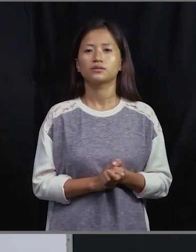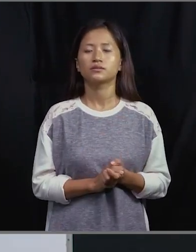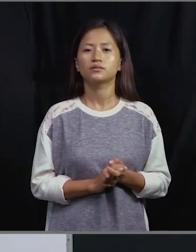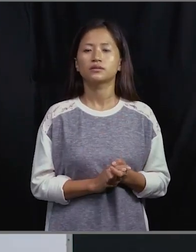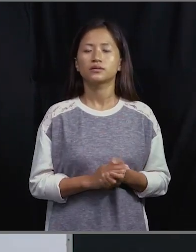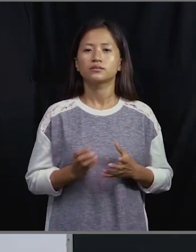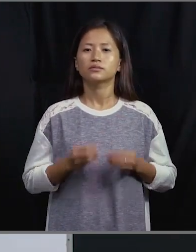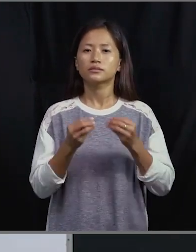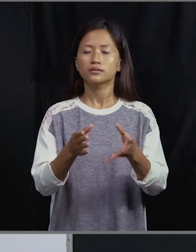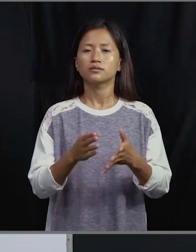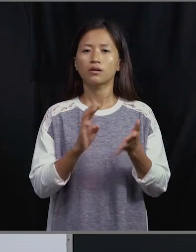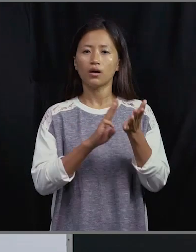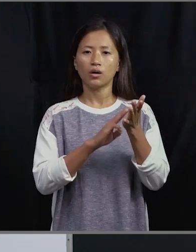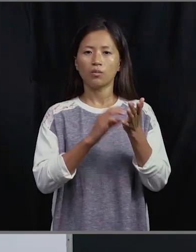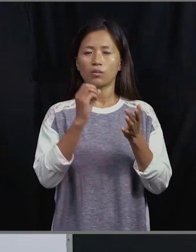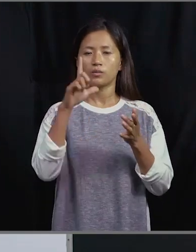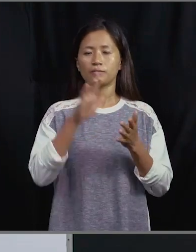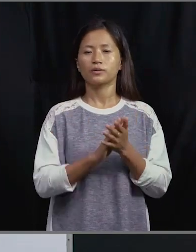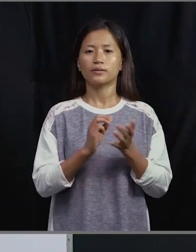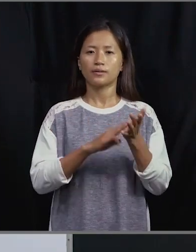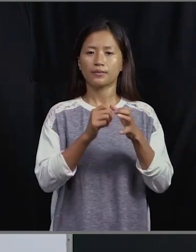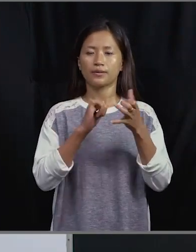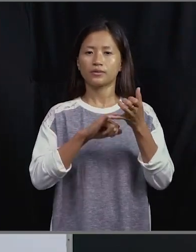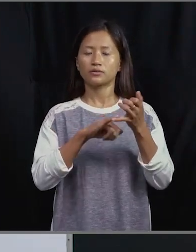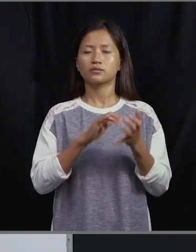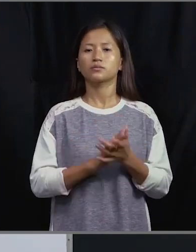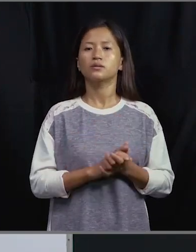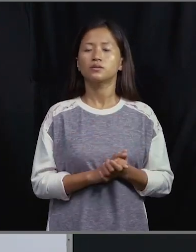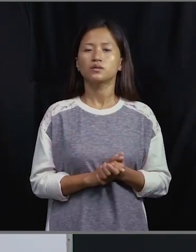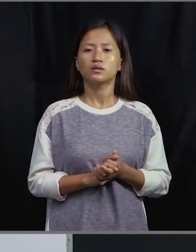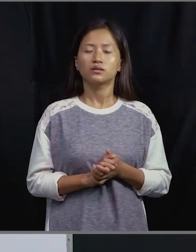N is given by molecular mass